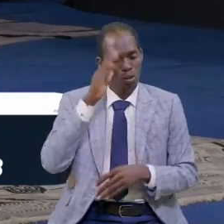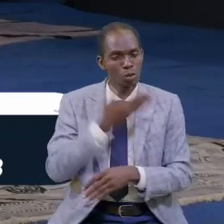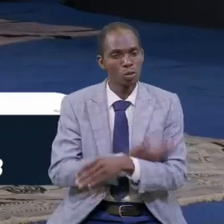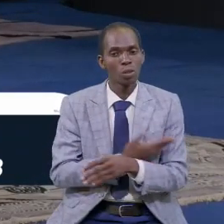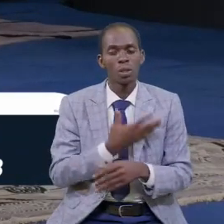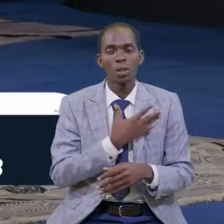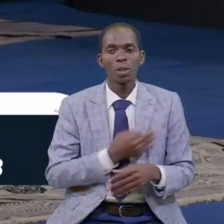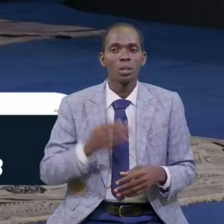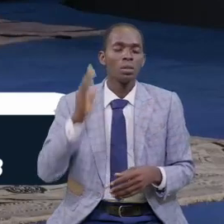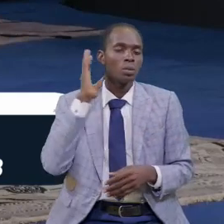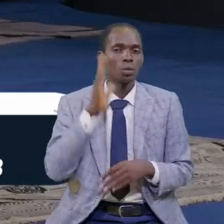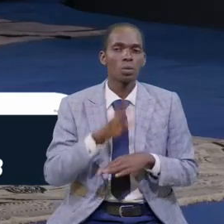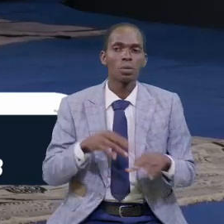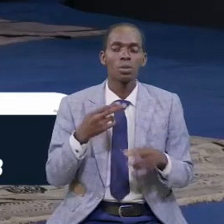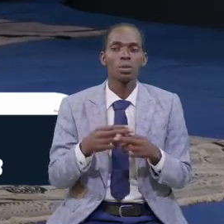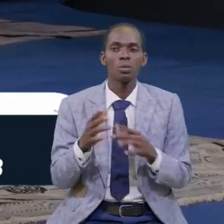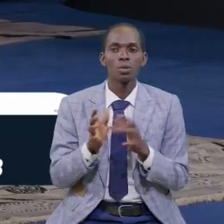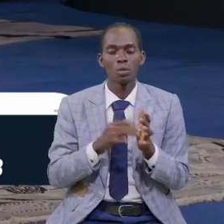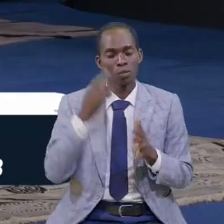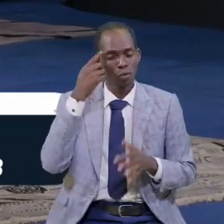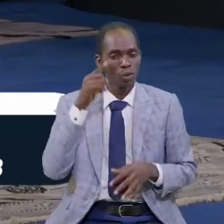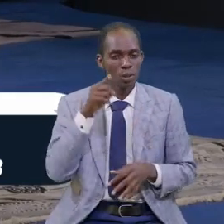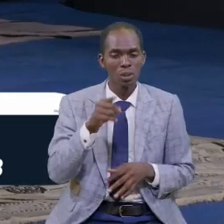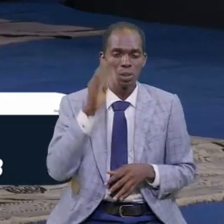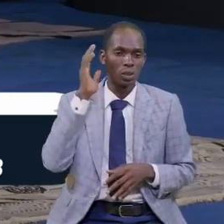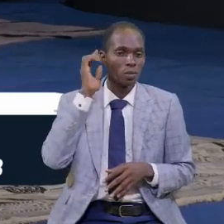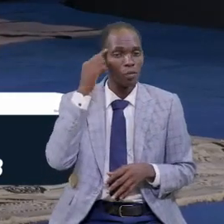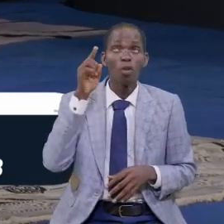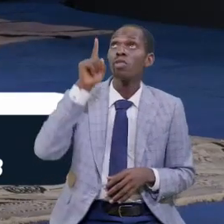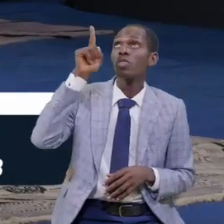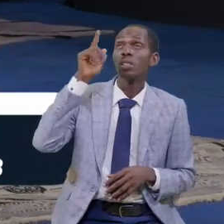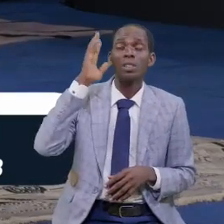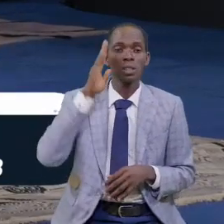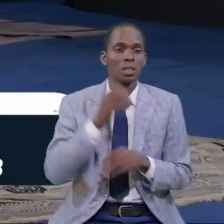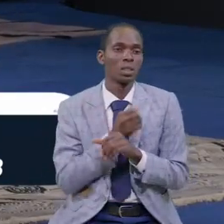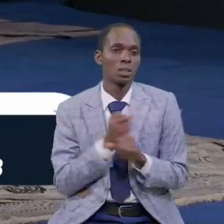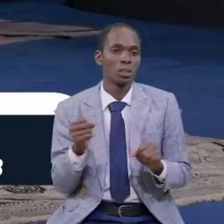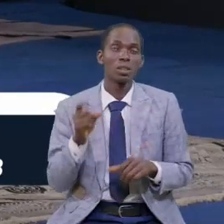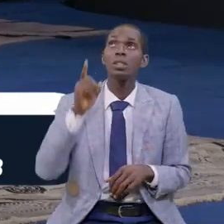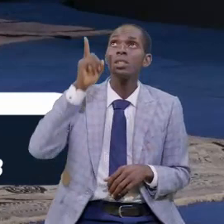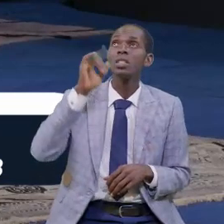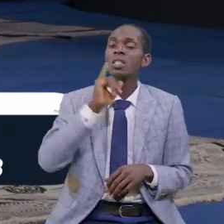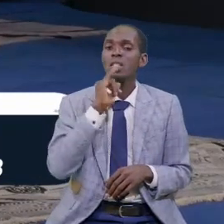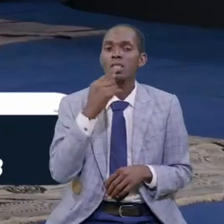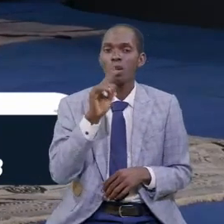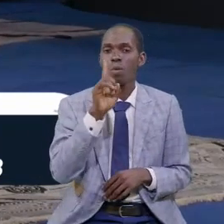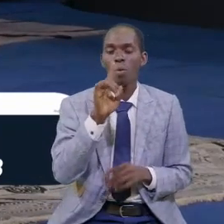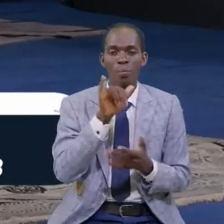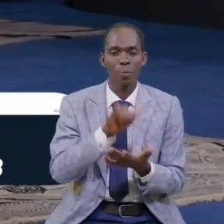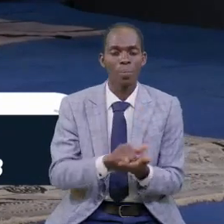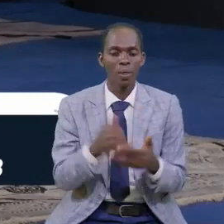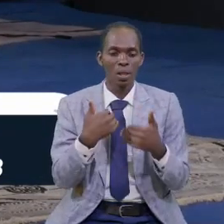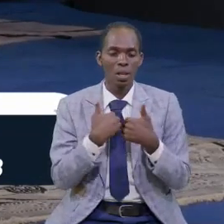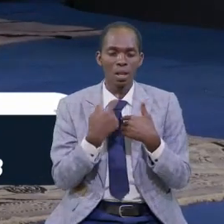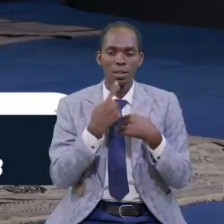He, no other one, he is the one that has the power and the finality of